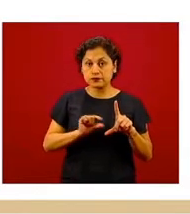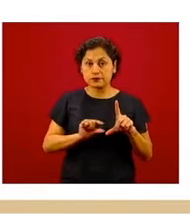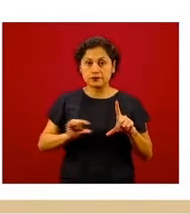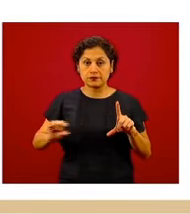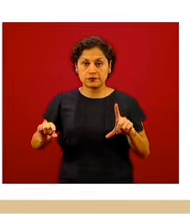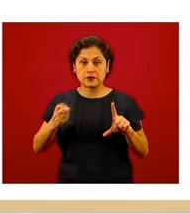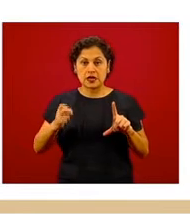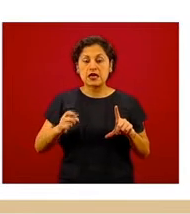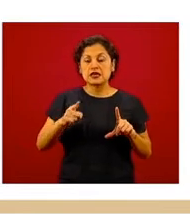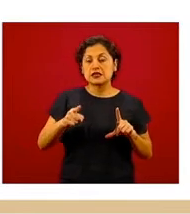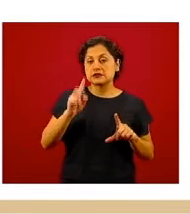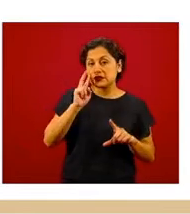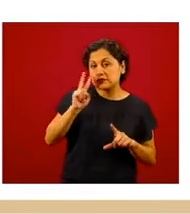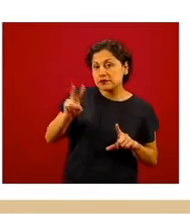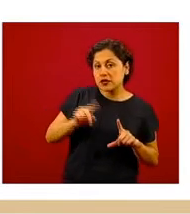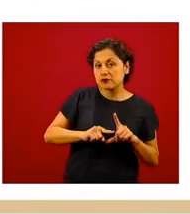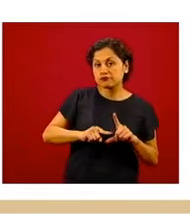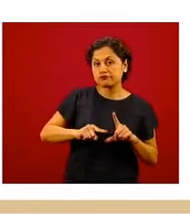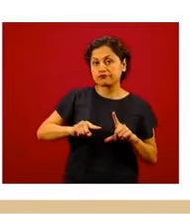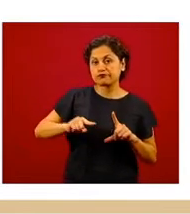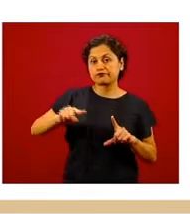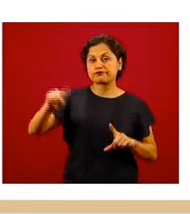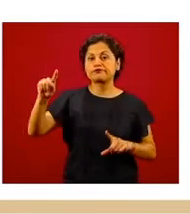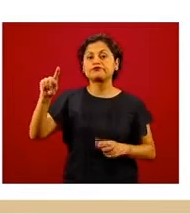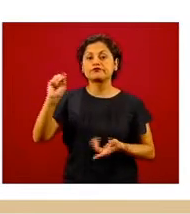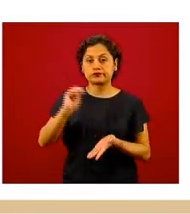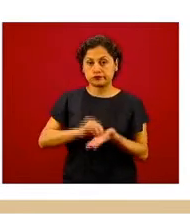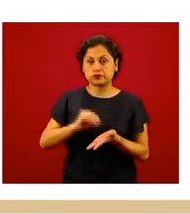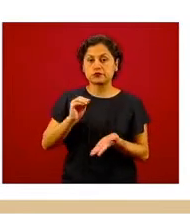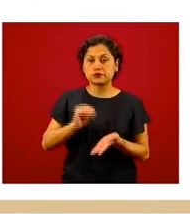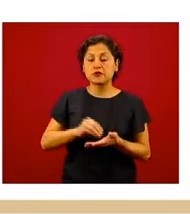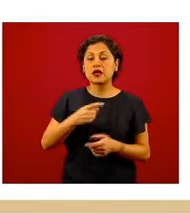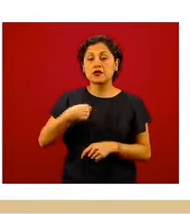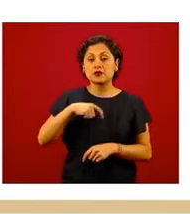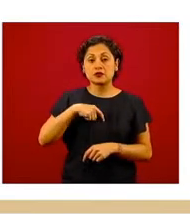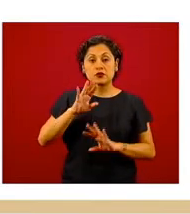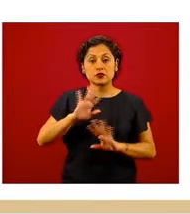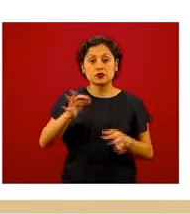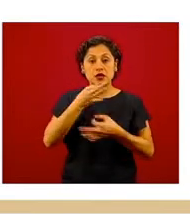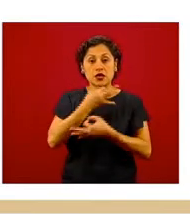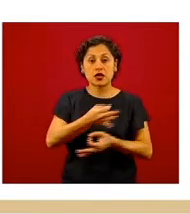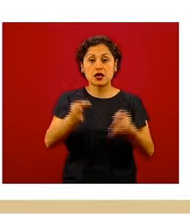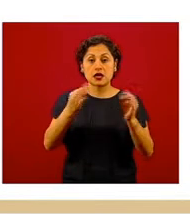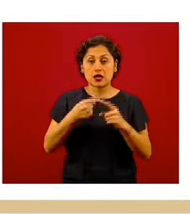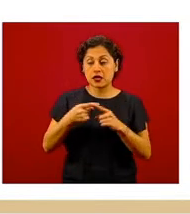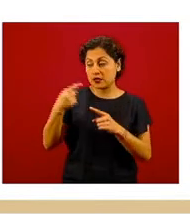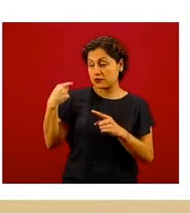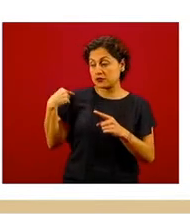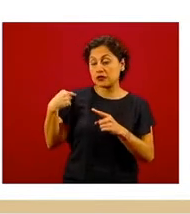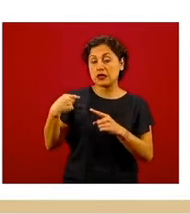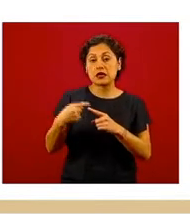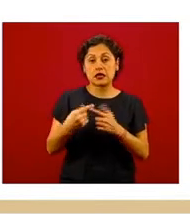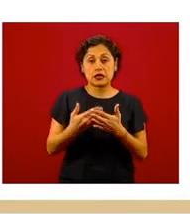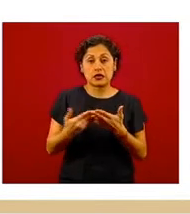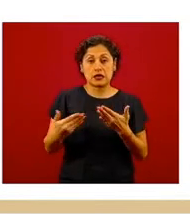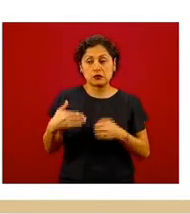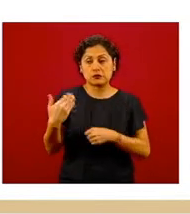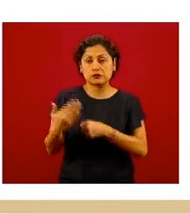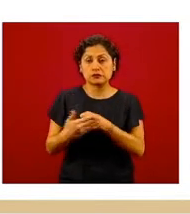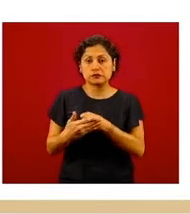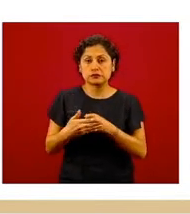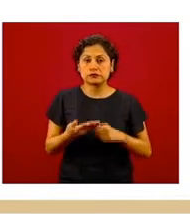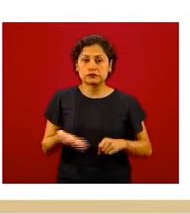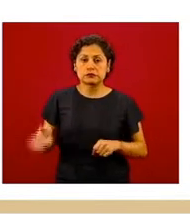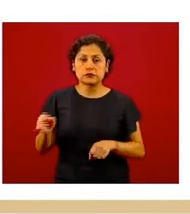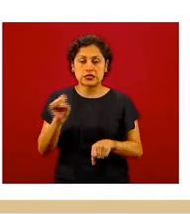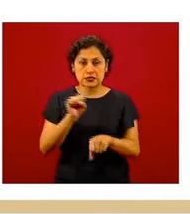continues upward trend. As we said in the last few days, there still might be more cases as